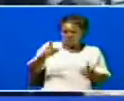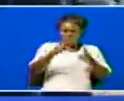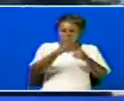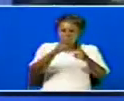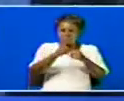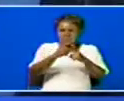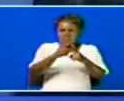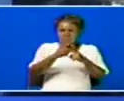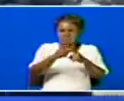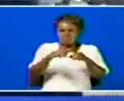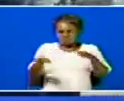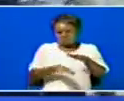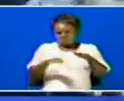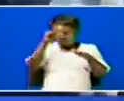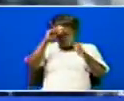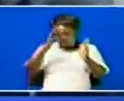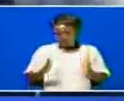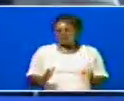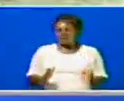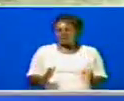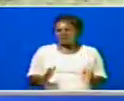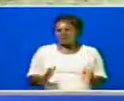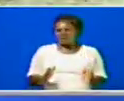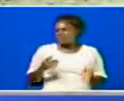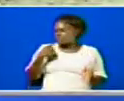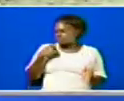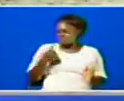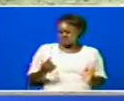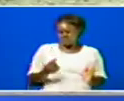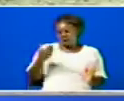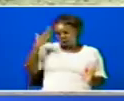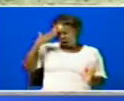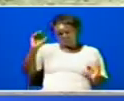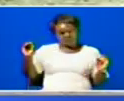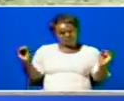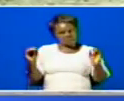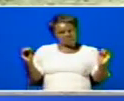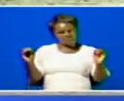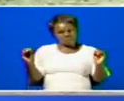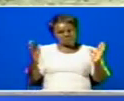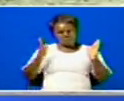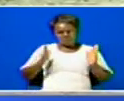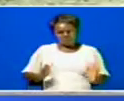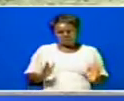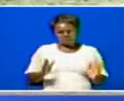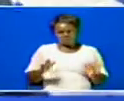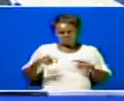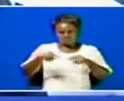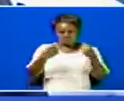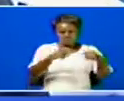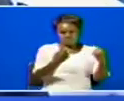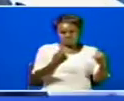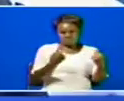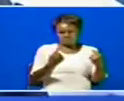But Uasin Gishu Deputy Governor Daniel Chemno, however, says they are not aware of anyone who was injured during the fracas.